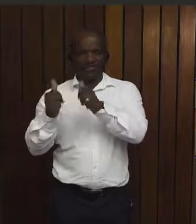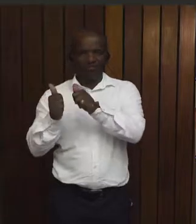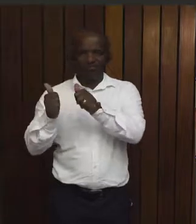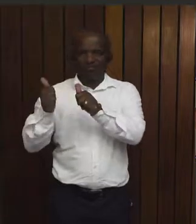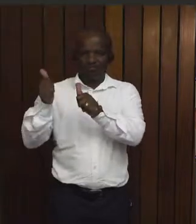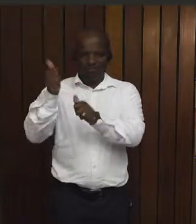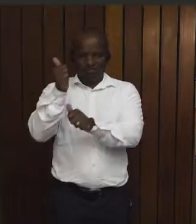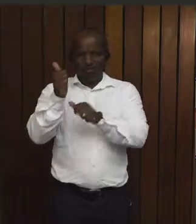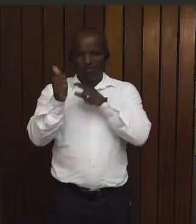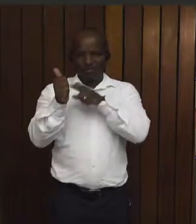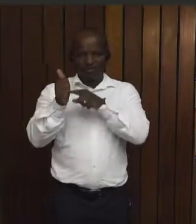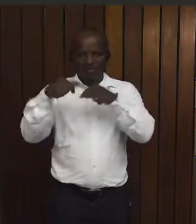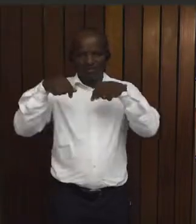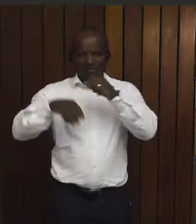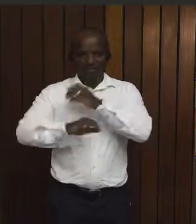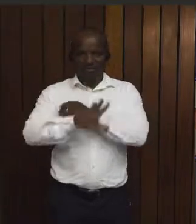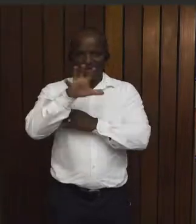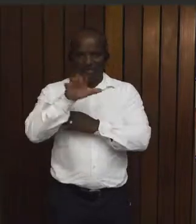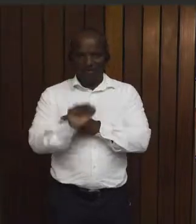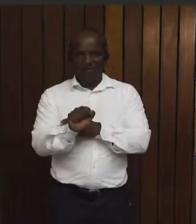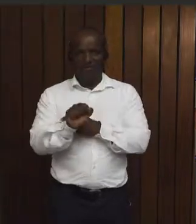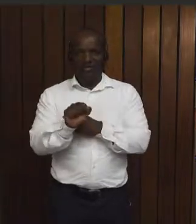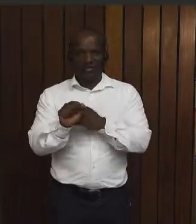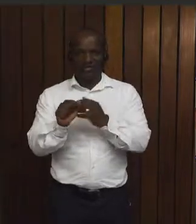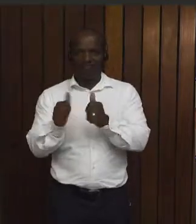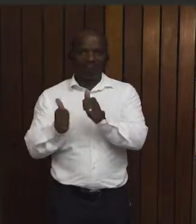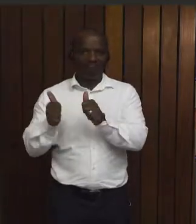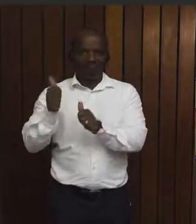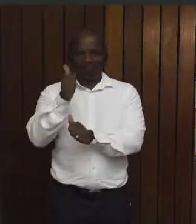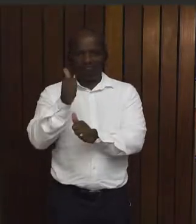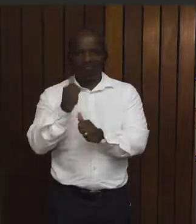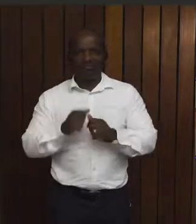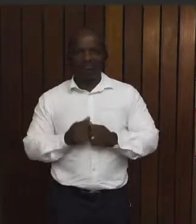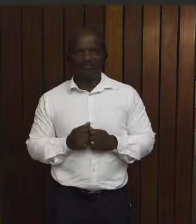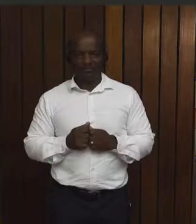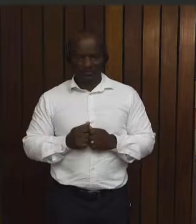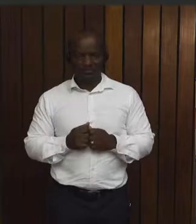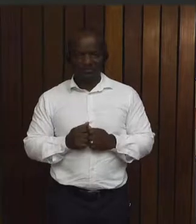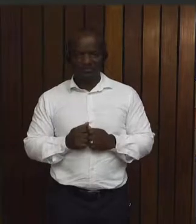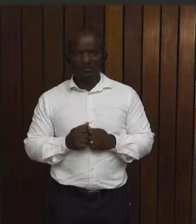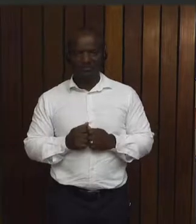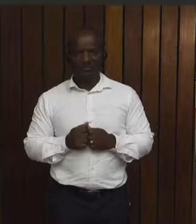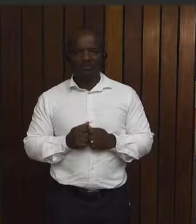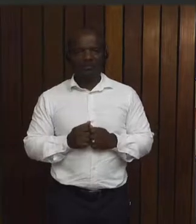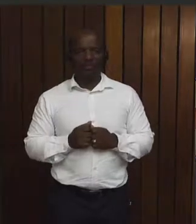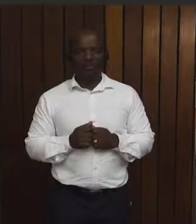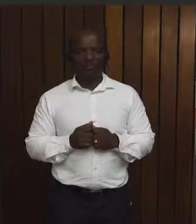engineering companies in the country, and they are responsible